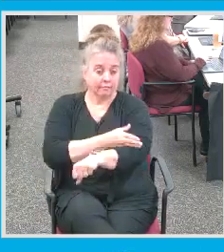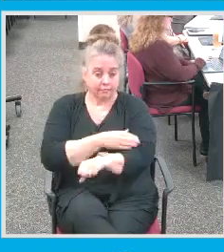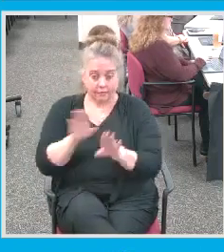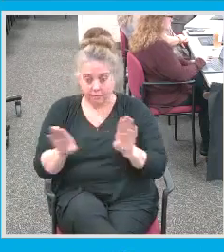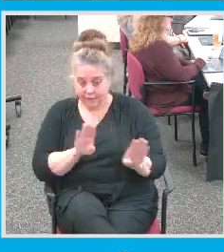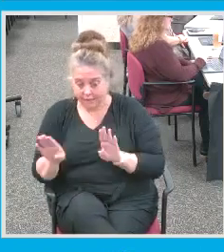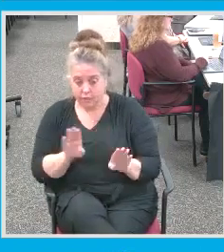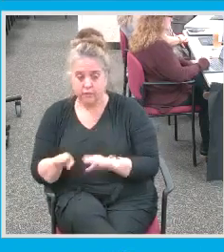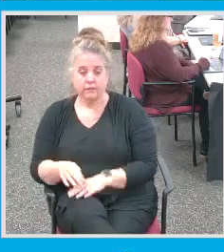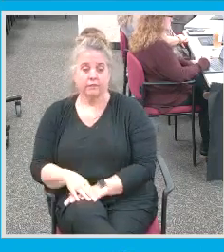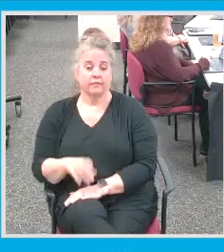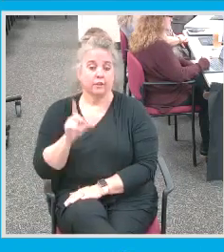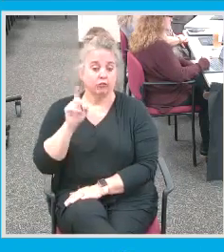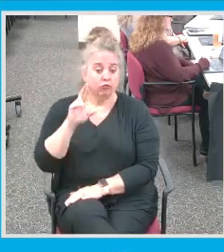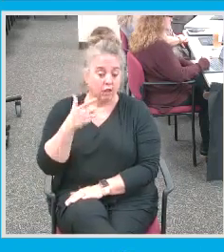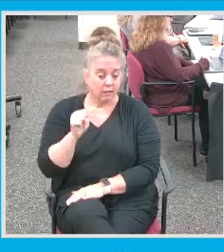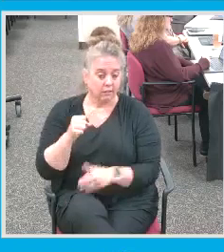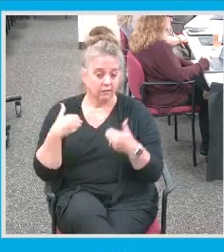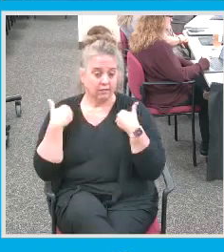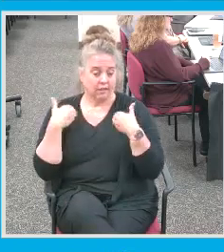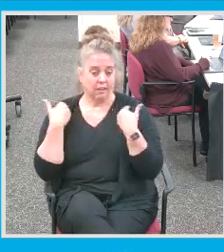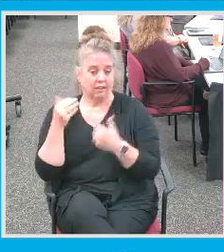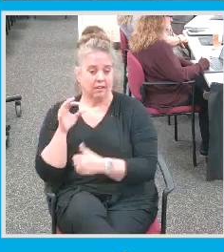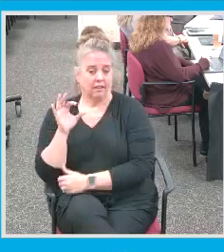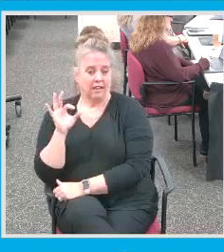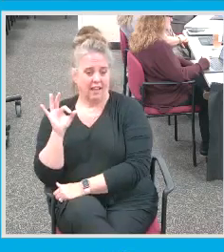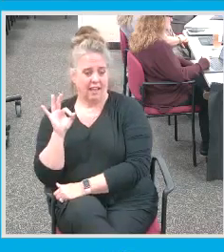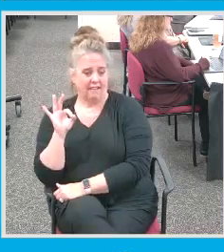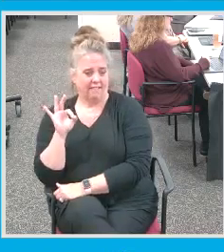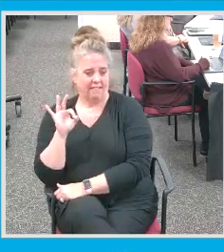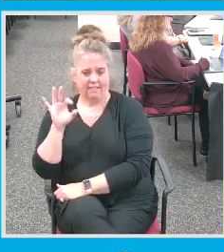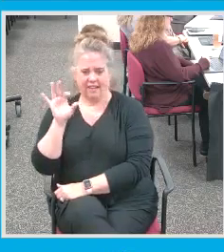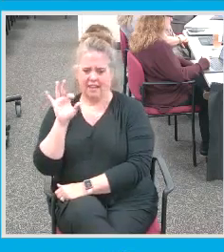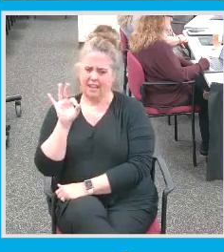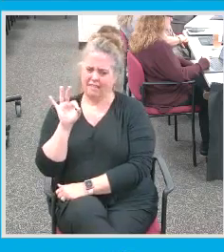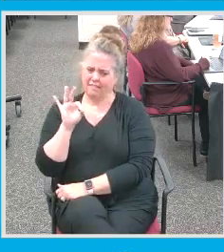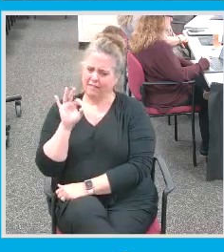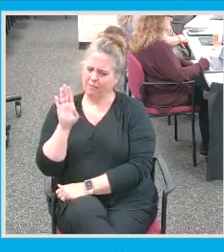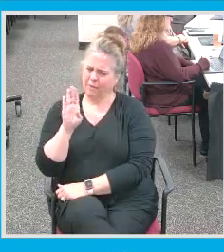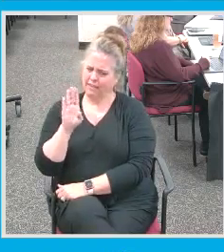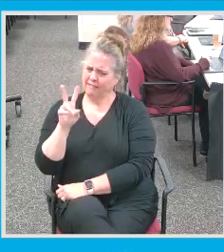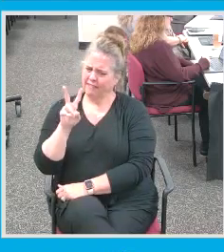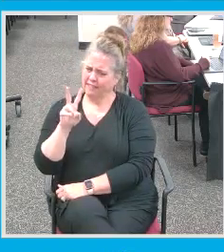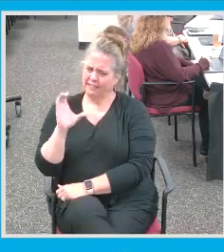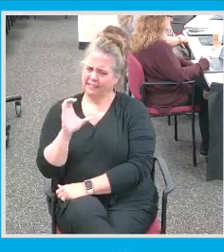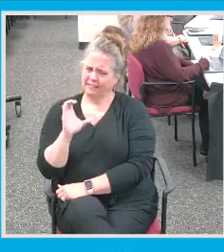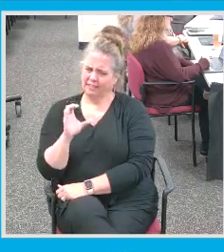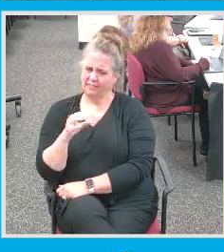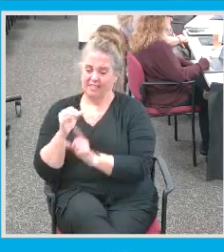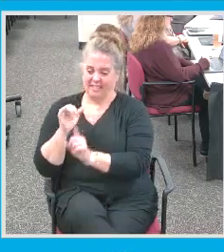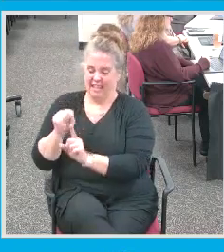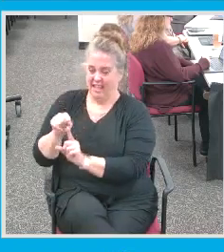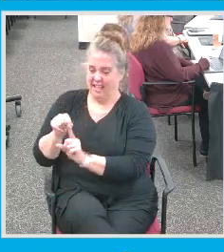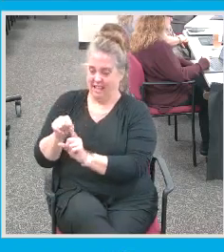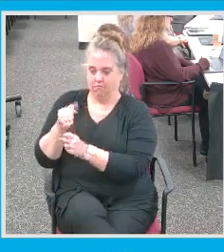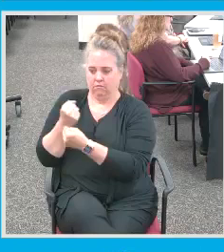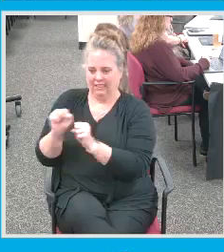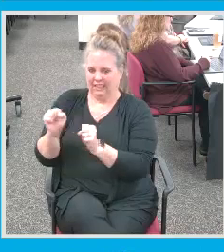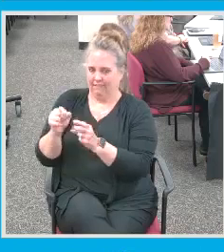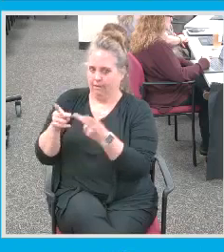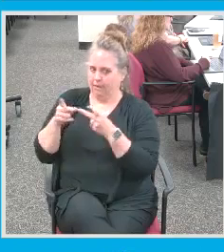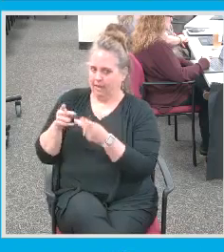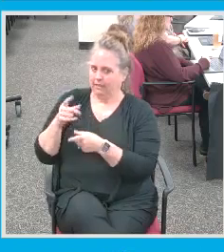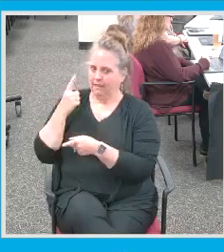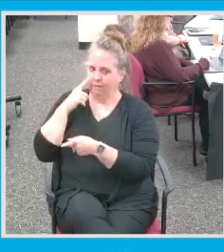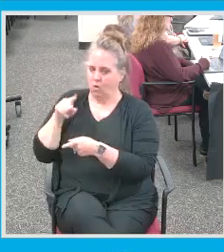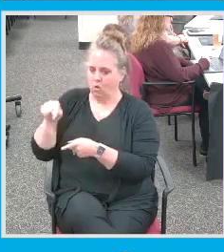use, FVCTC focuses efforts on increasing safe spaces for young people in our community. Having access to safe spaces